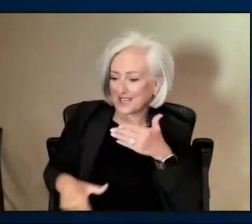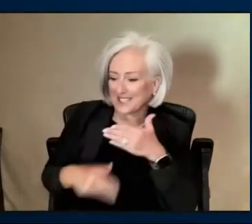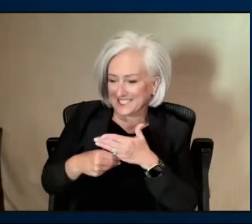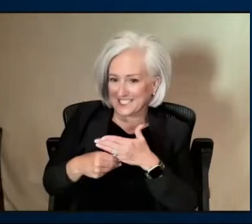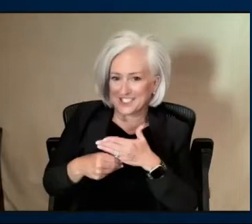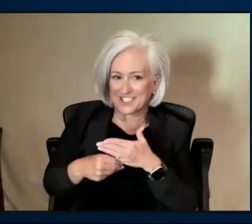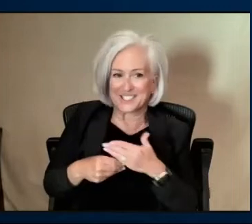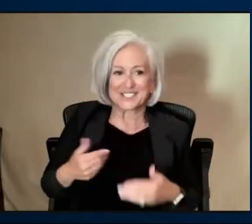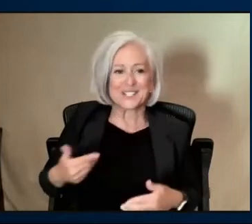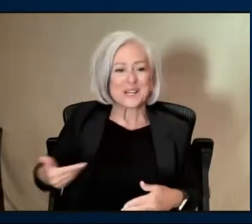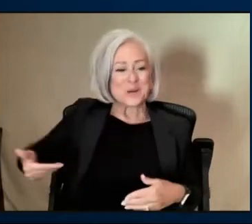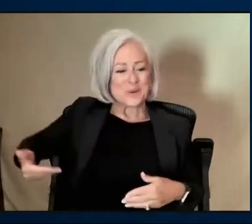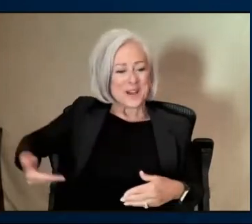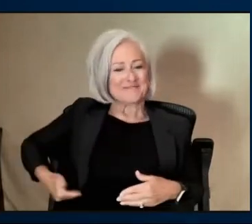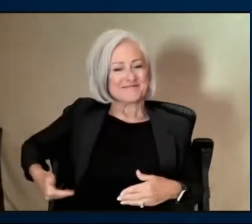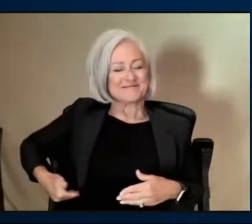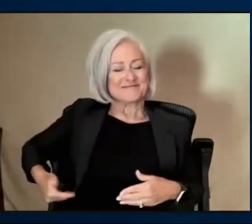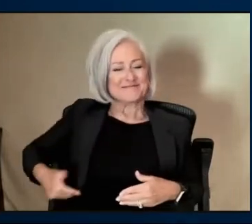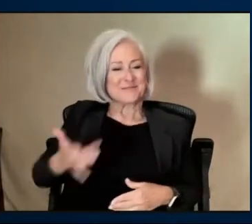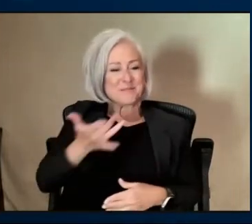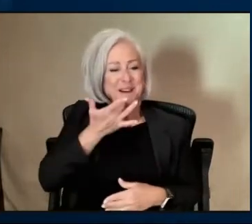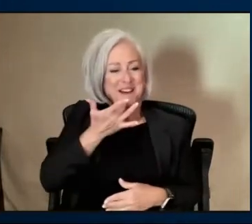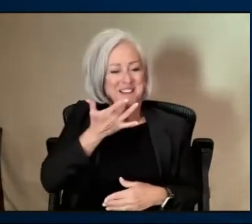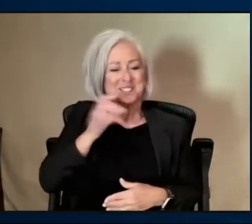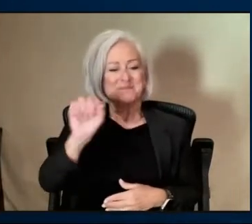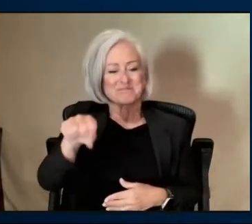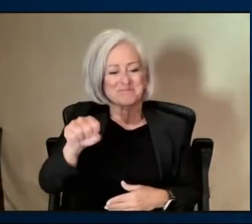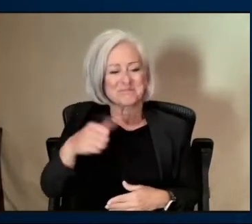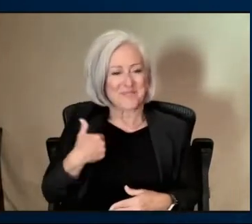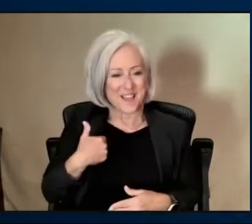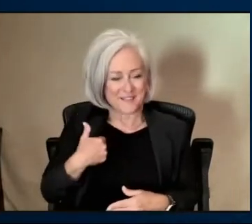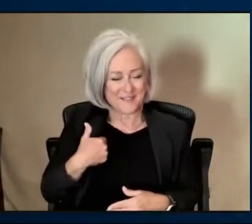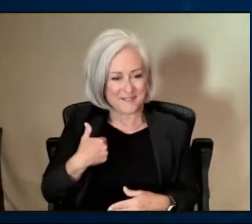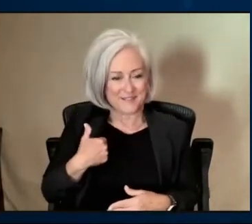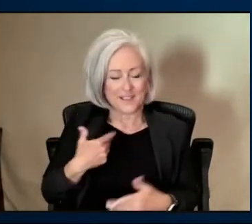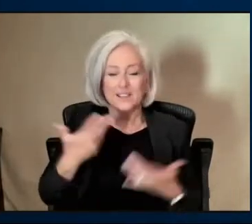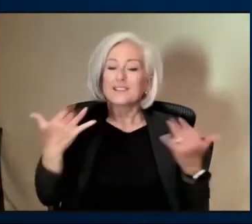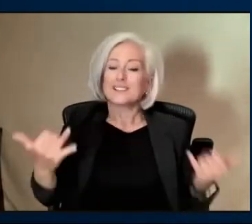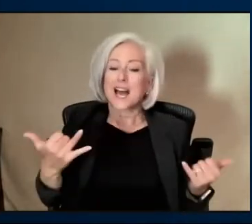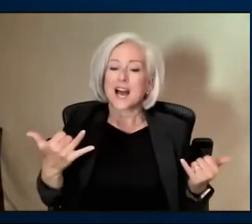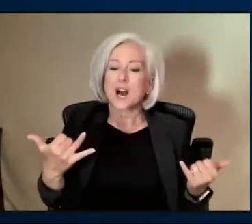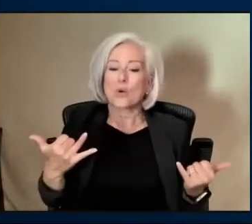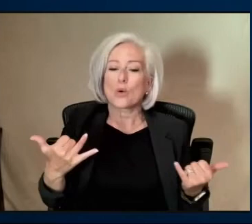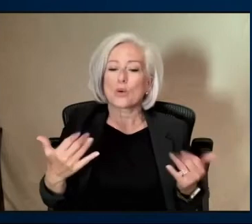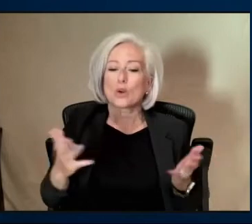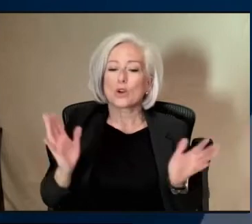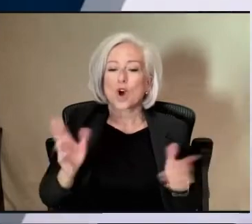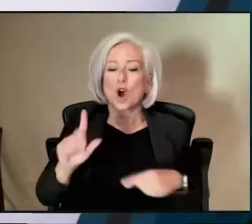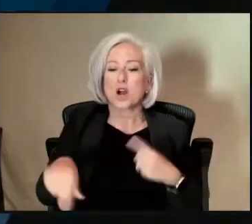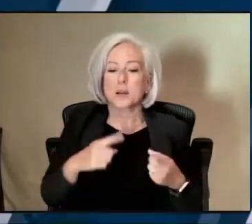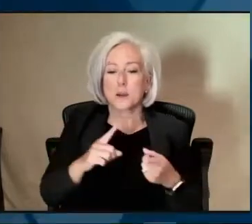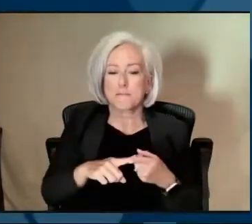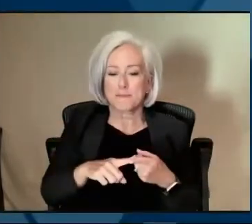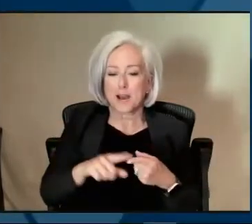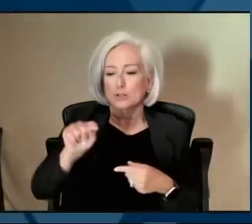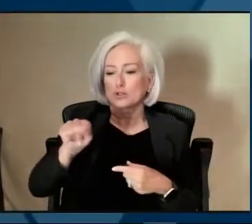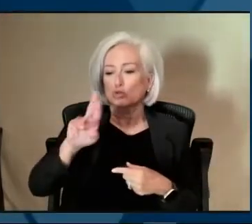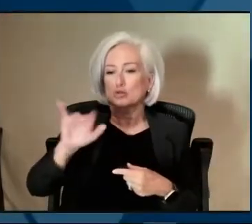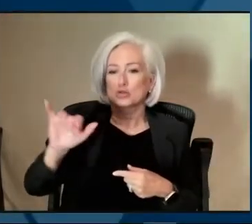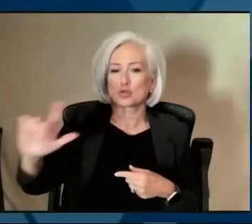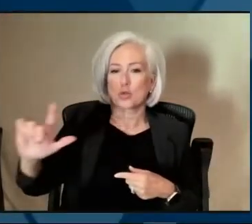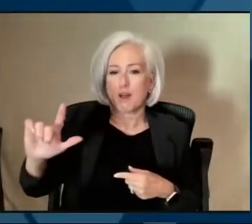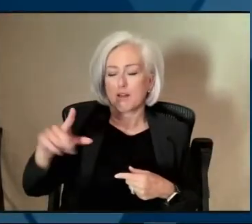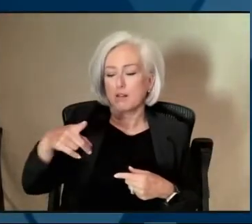inherent biases. So let's talk now on Show Me the Science about trial protocol. This is another word that we tend to